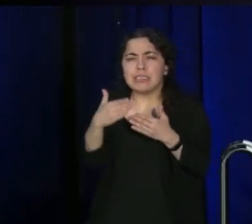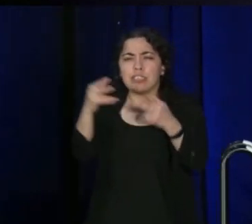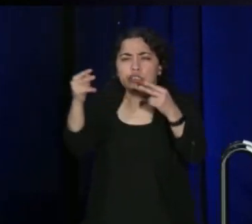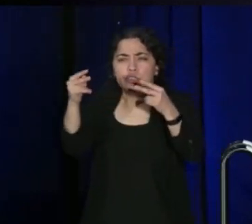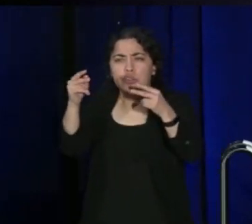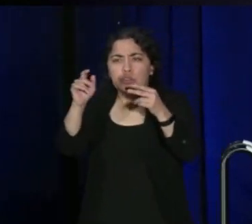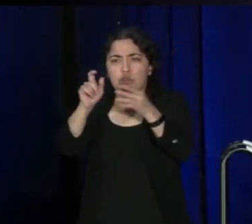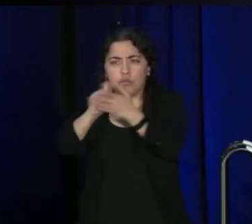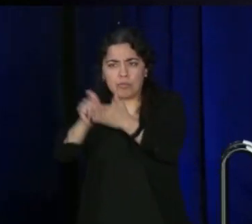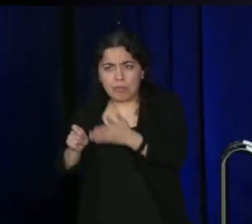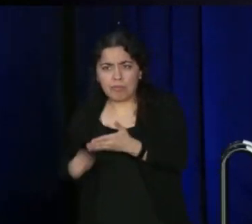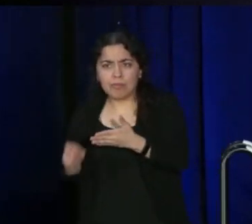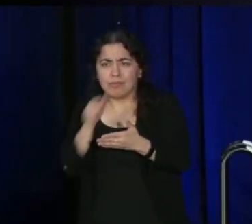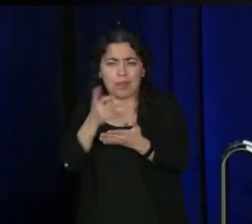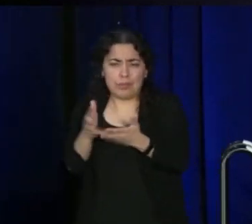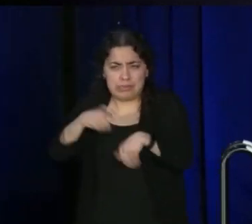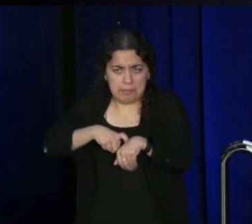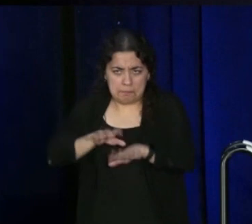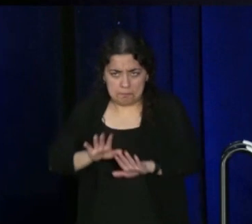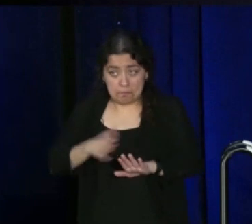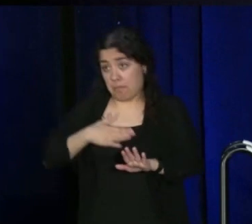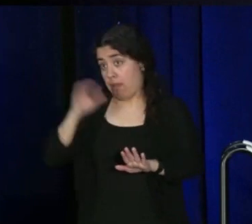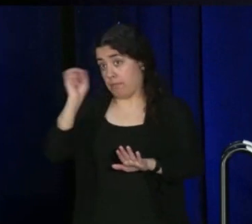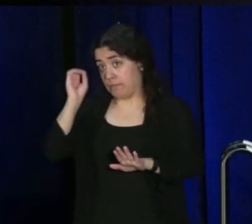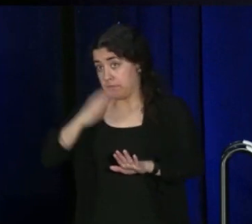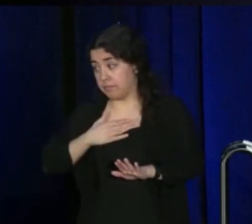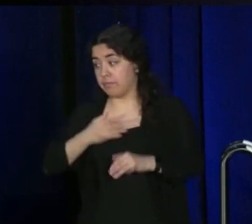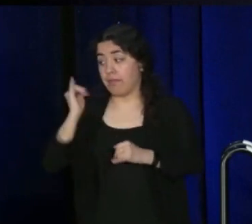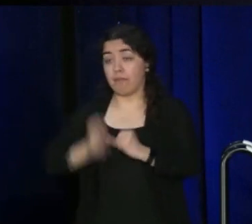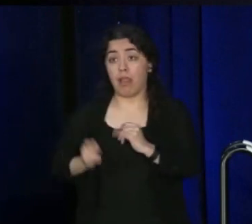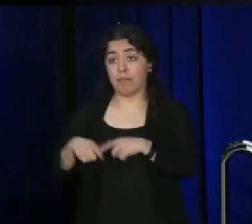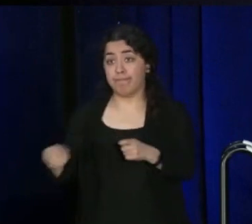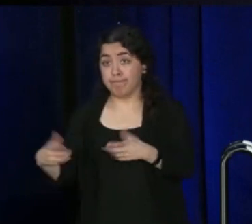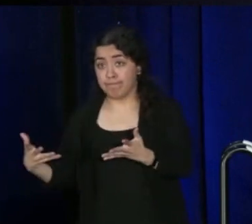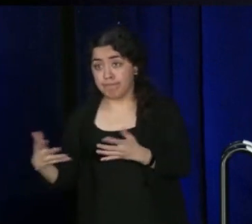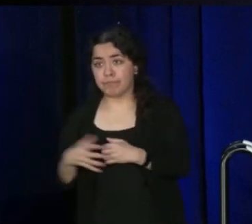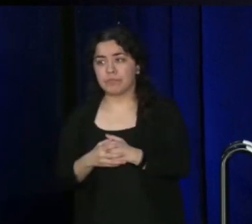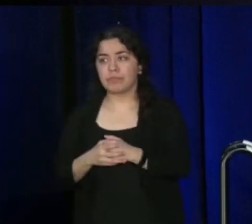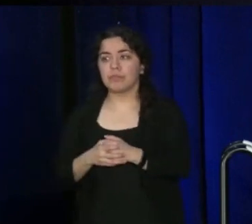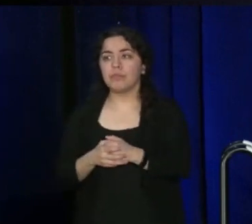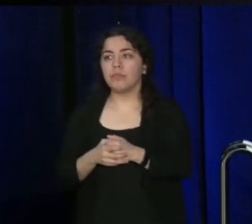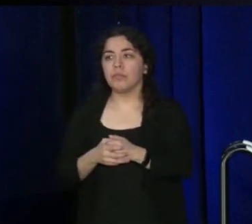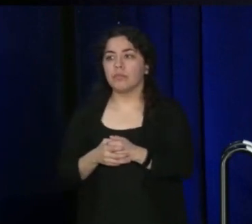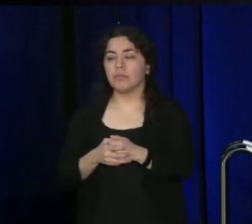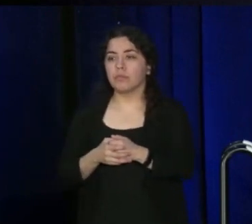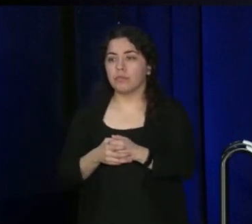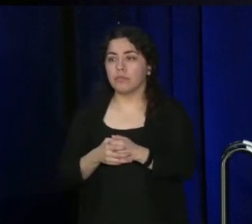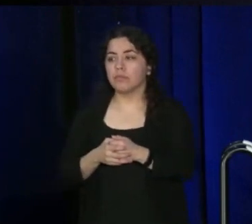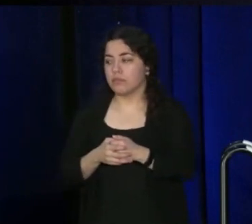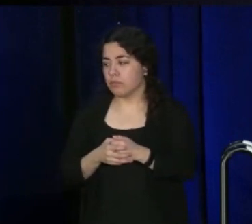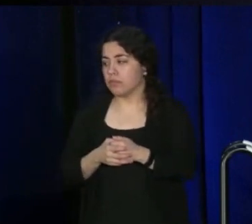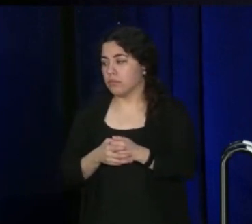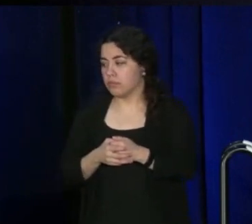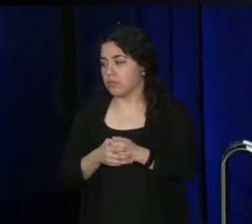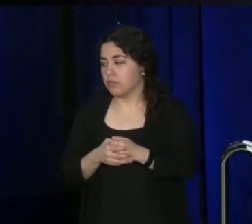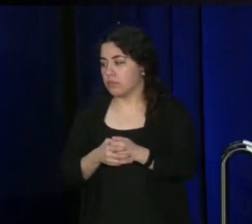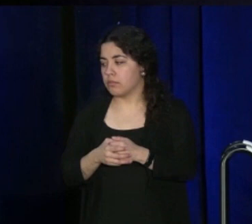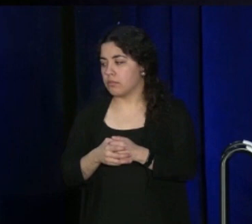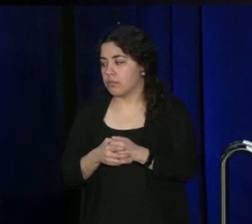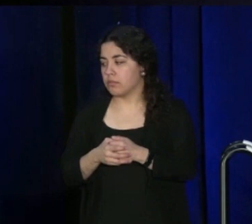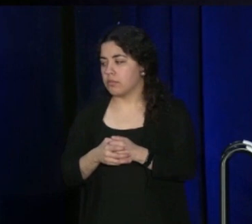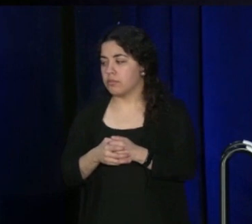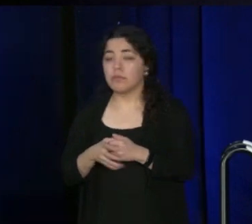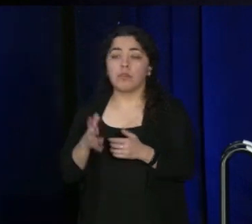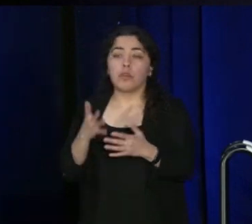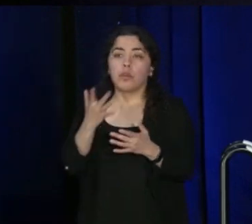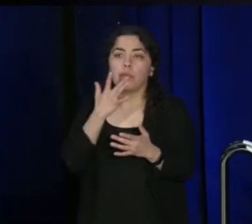opinion. So as a final thought for wrapping this all up, favor shipping over perfection. That Shopatron, oops, I said the name. That